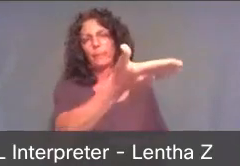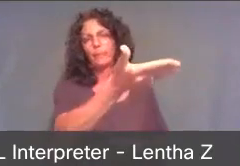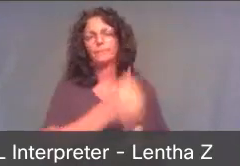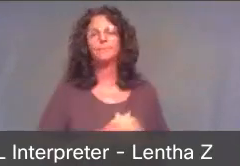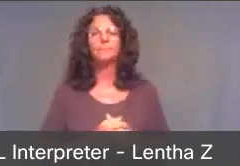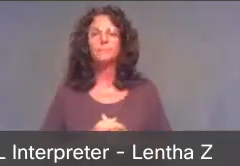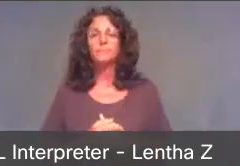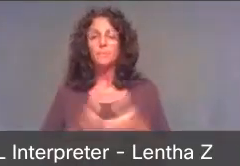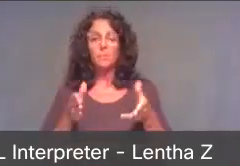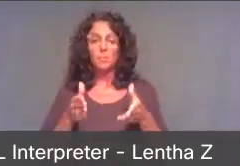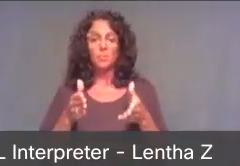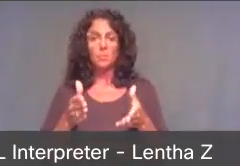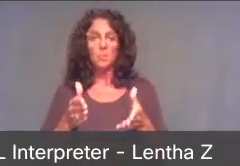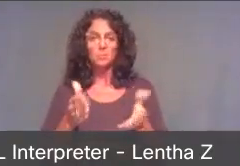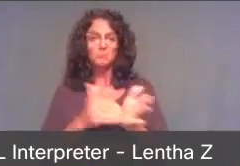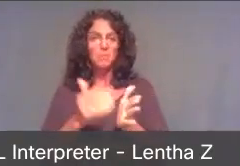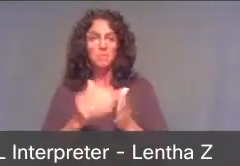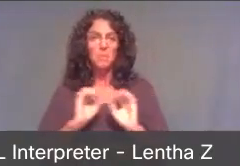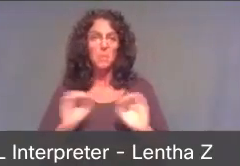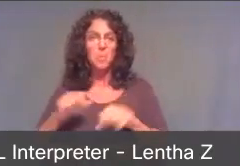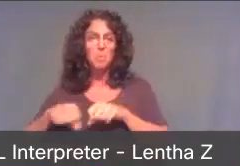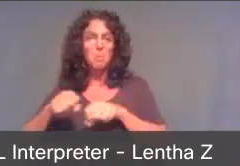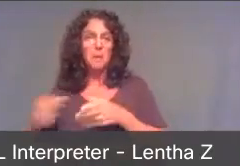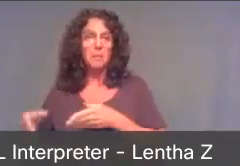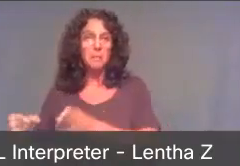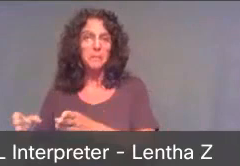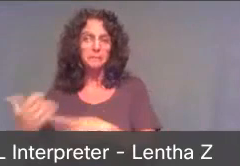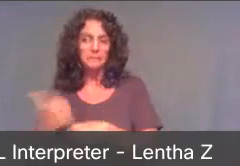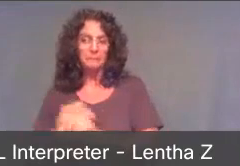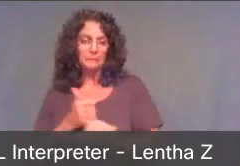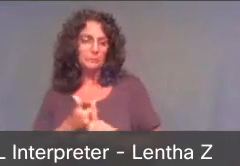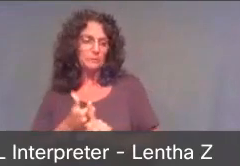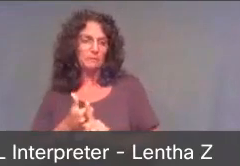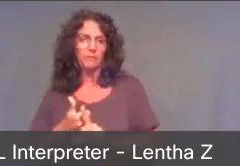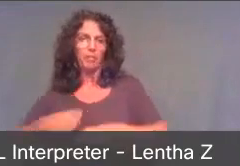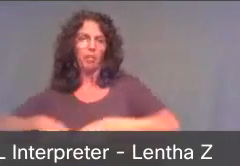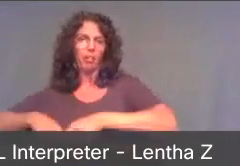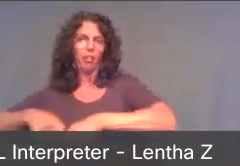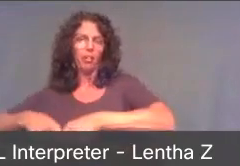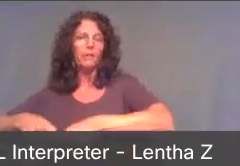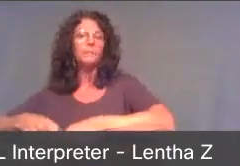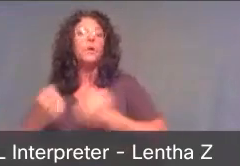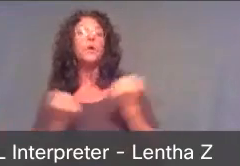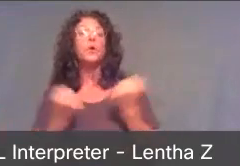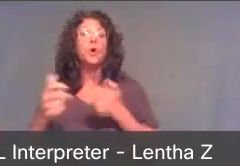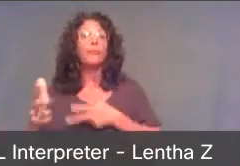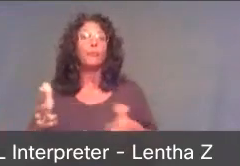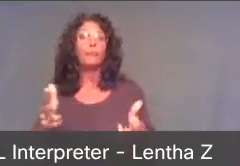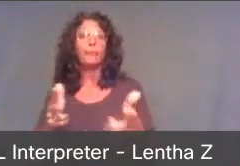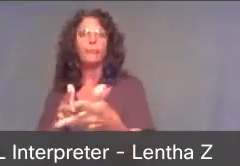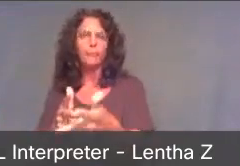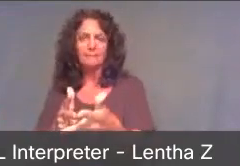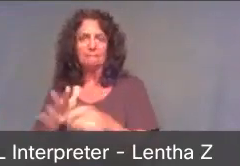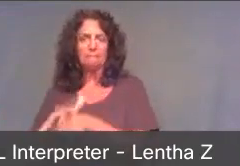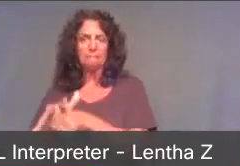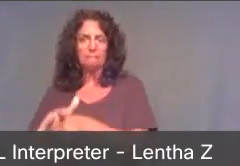don't even have a bike lane. So a bicycle has to kind of make their own way, or cars have to move around the bicycle, which can be stressful.